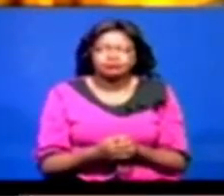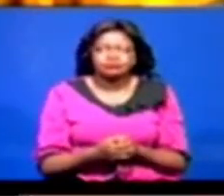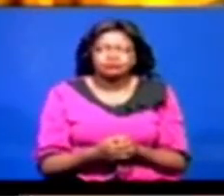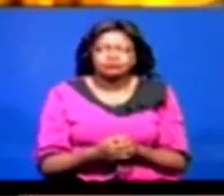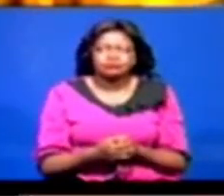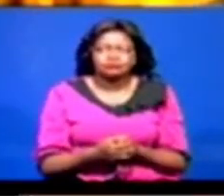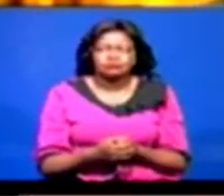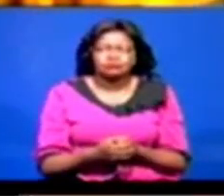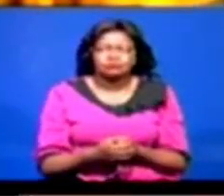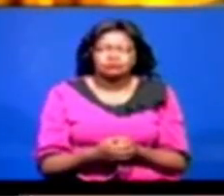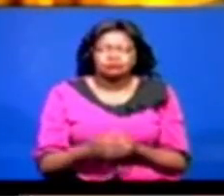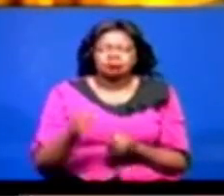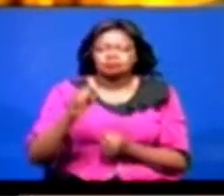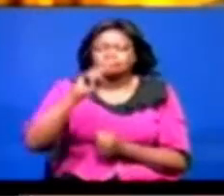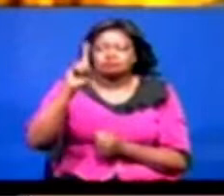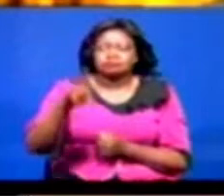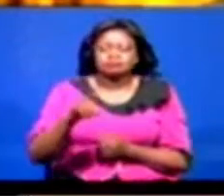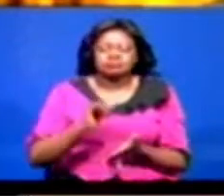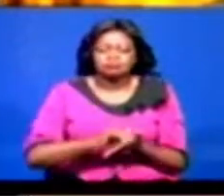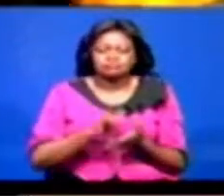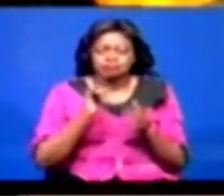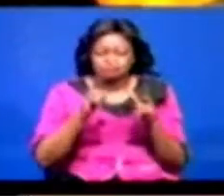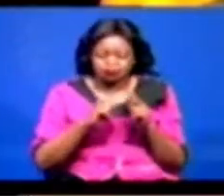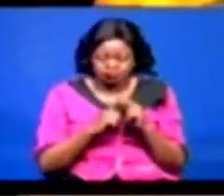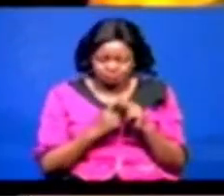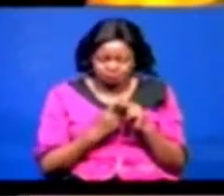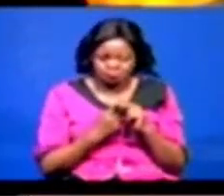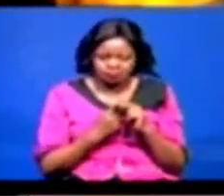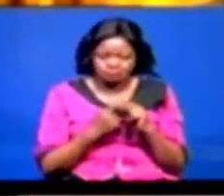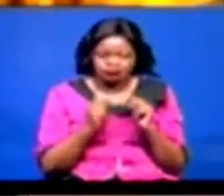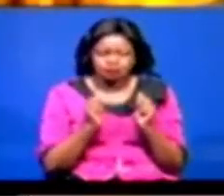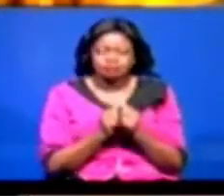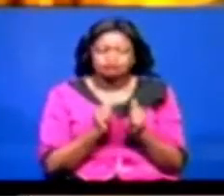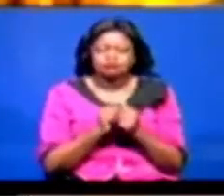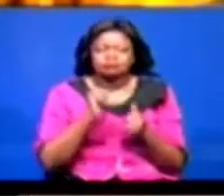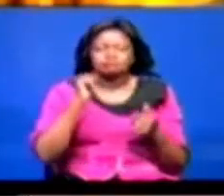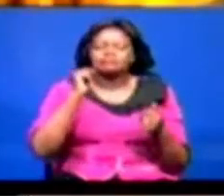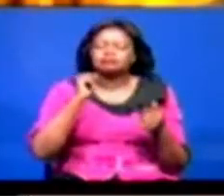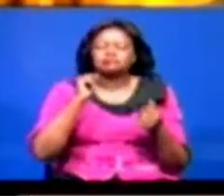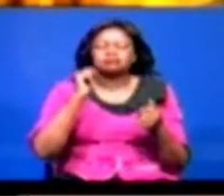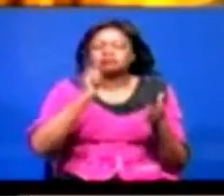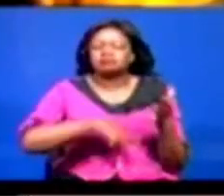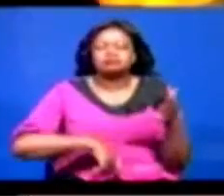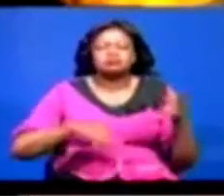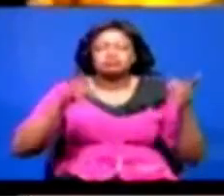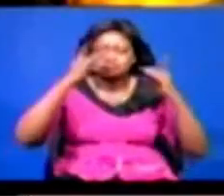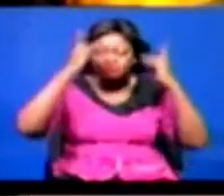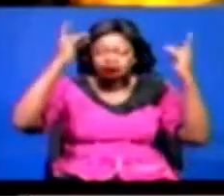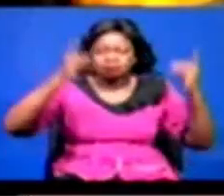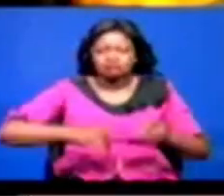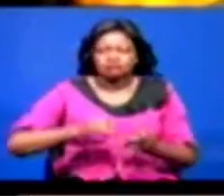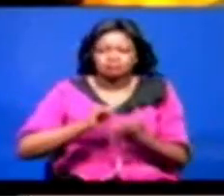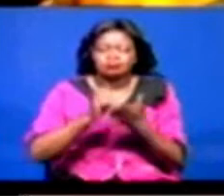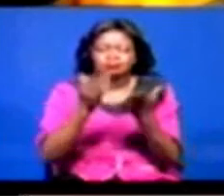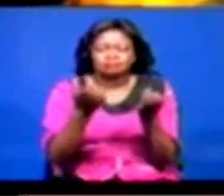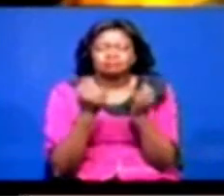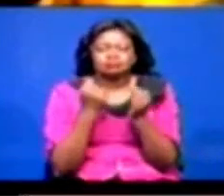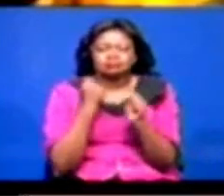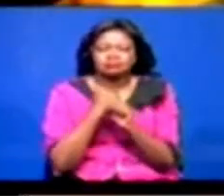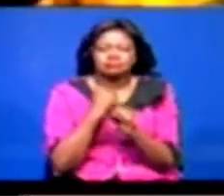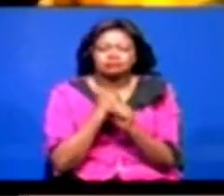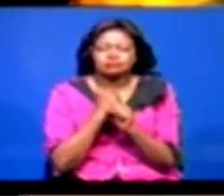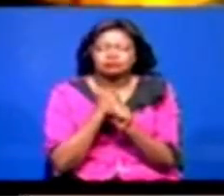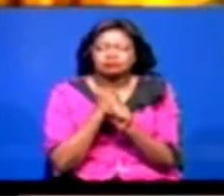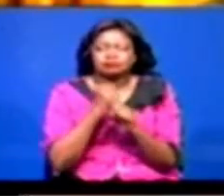the question that we must start with is, what is the decision that needed to be made at the